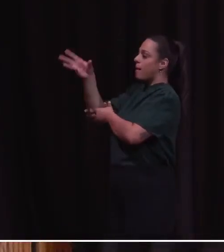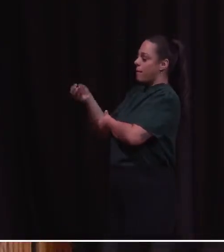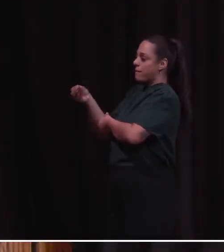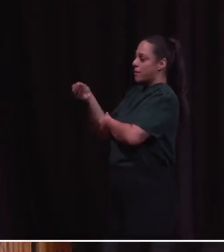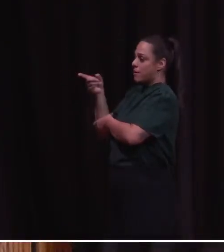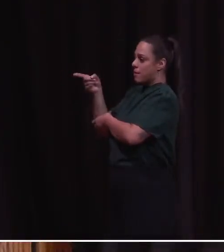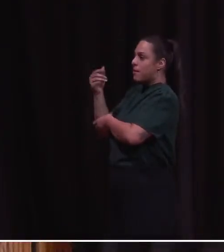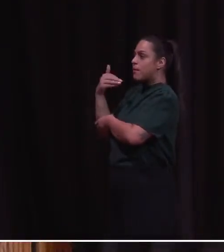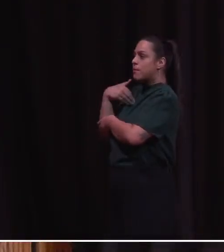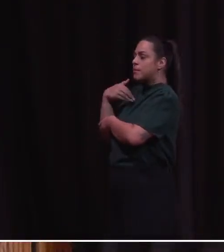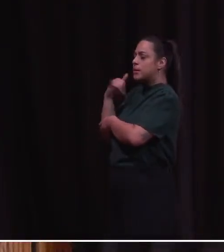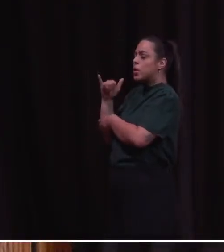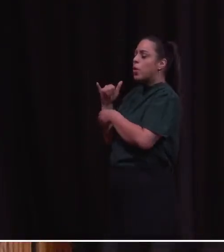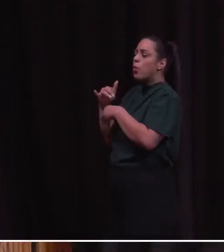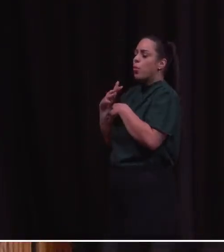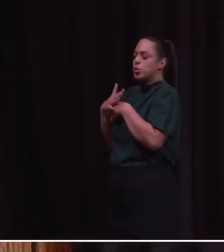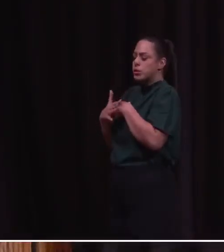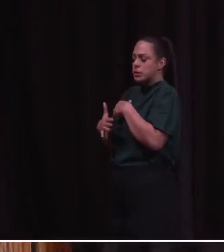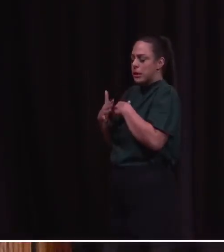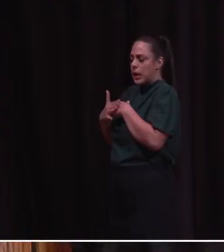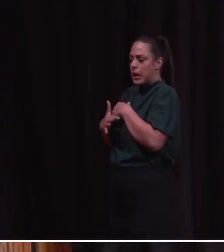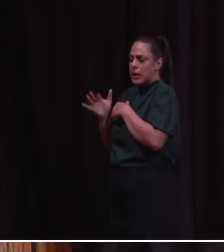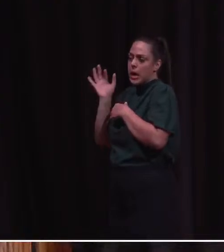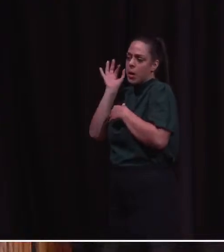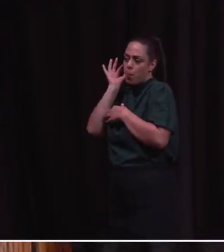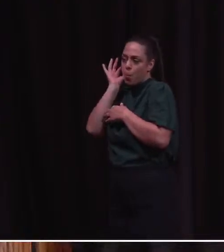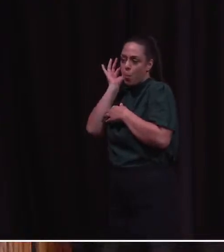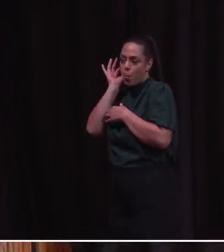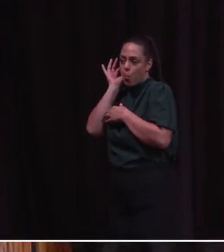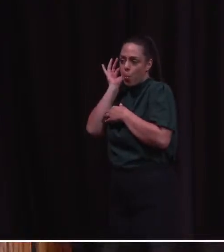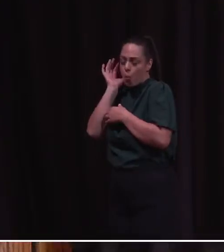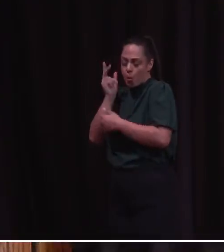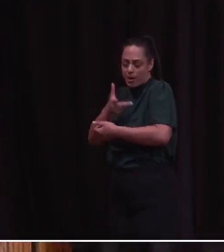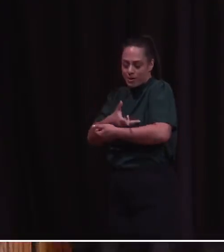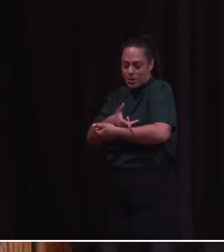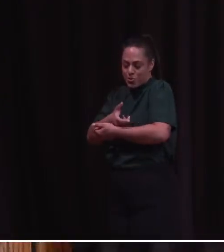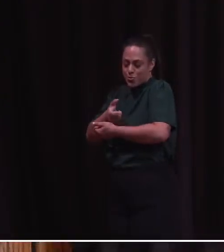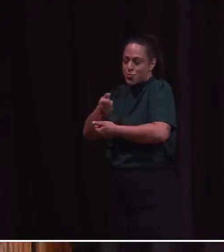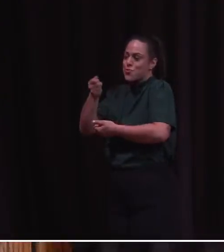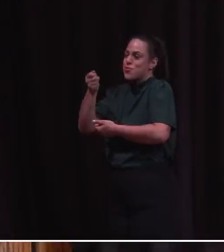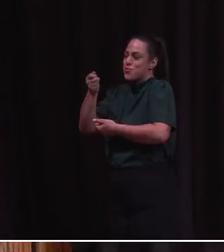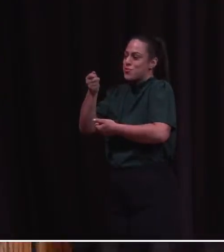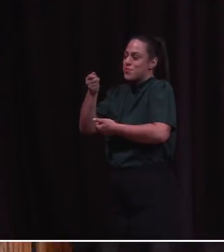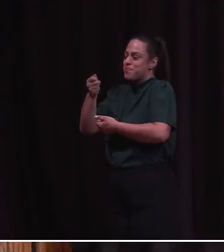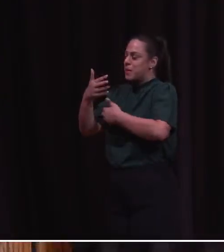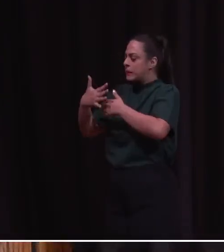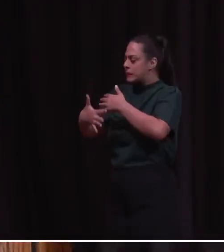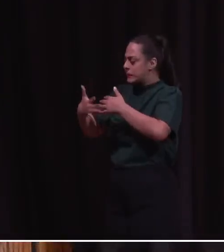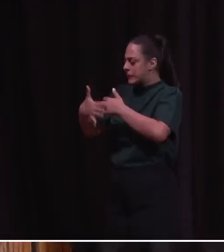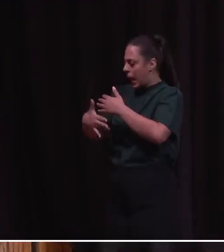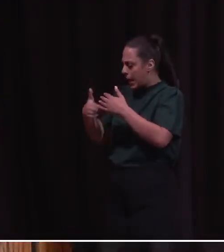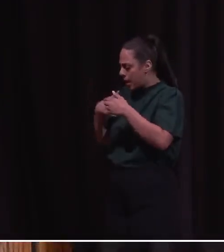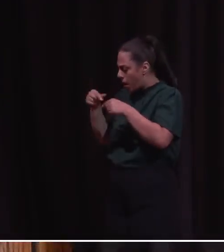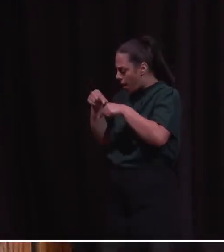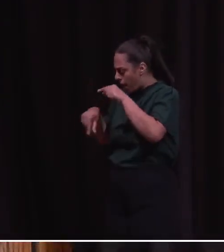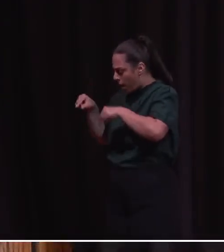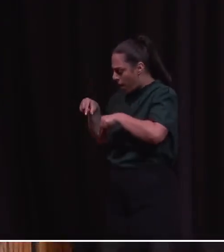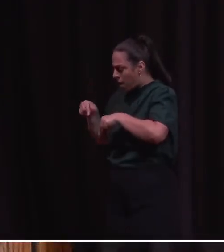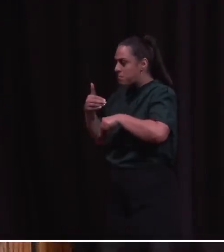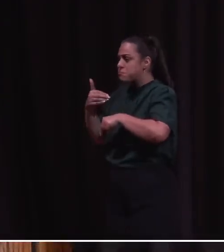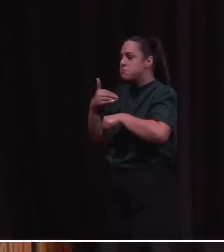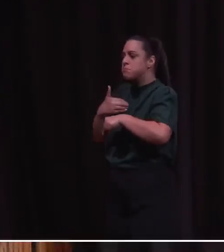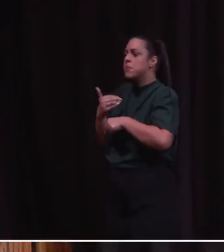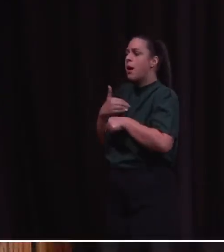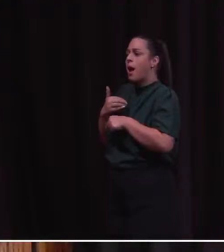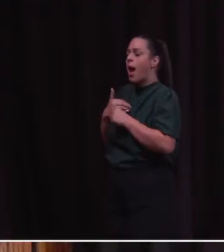they'll find out that most of us have the wrong testosterone level. It seems as if we have a continent